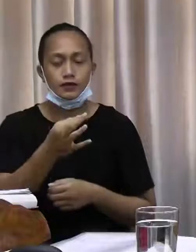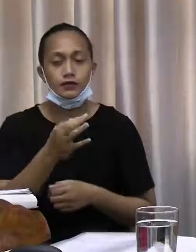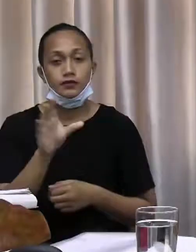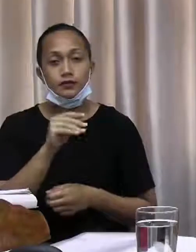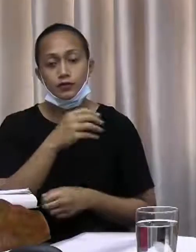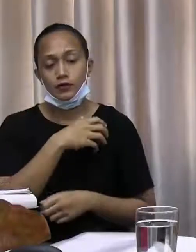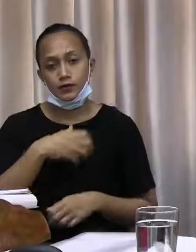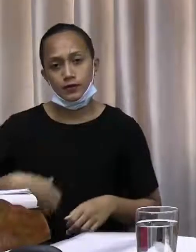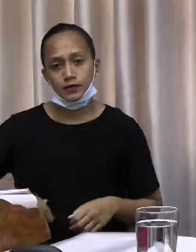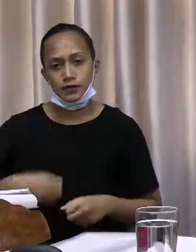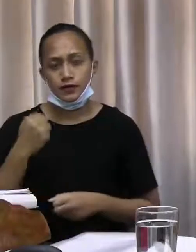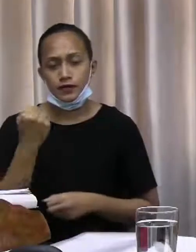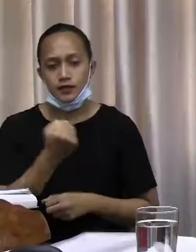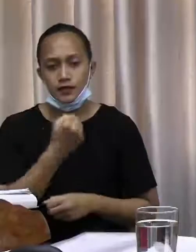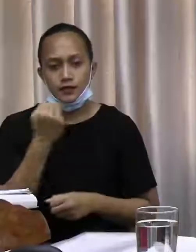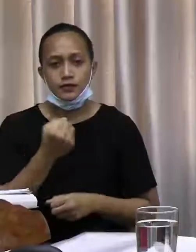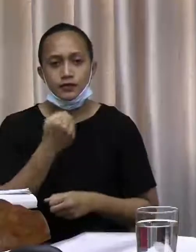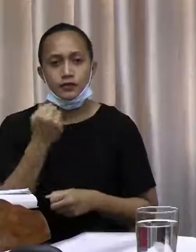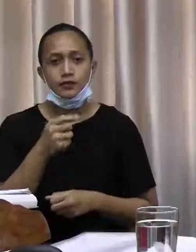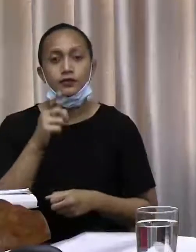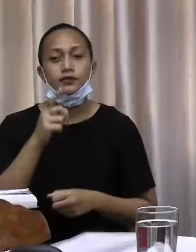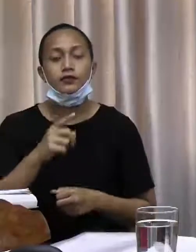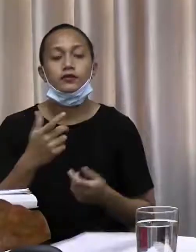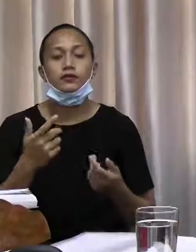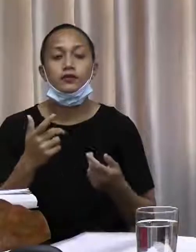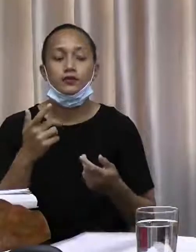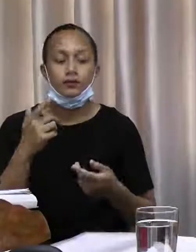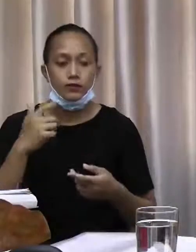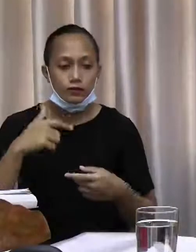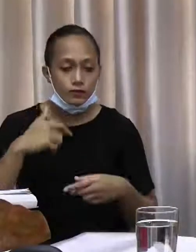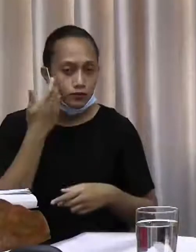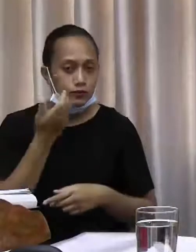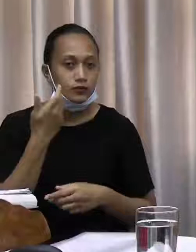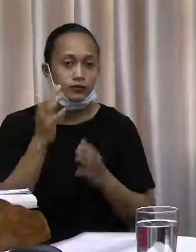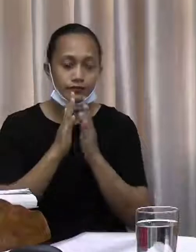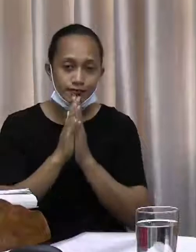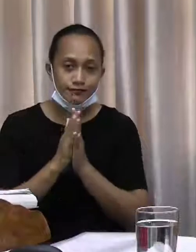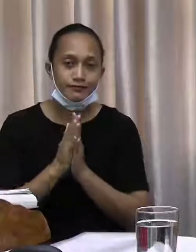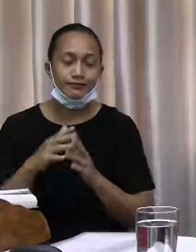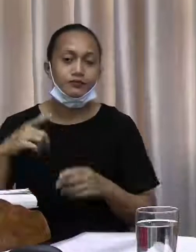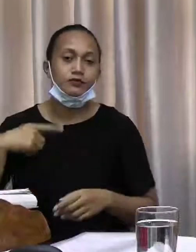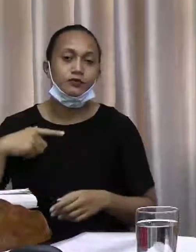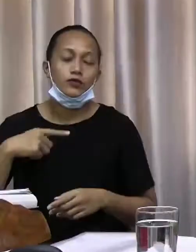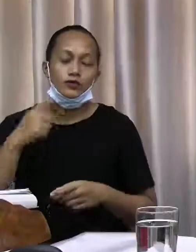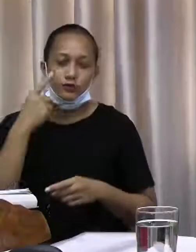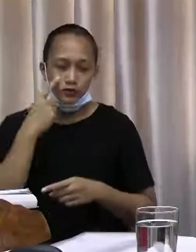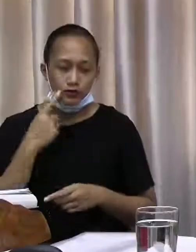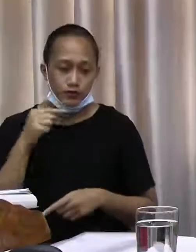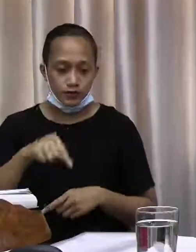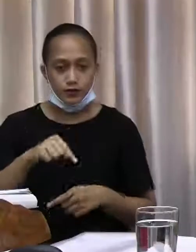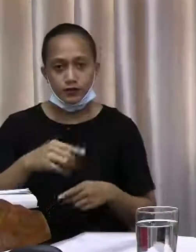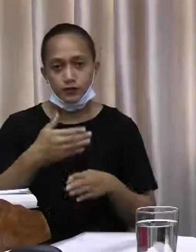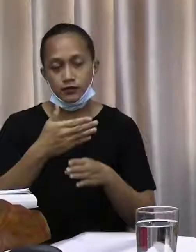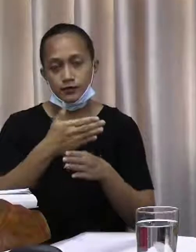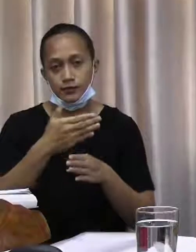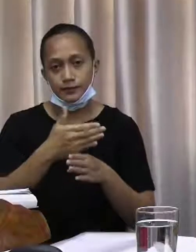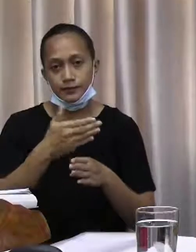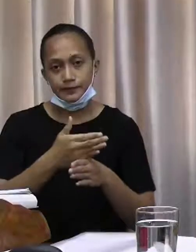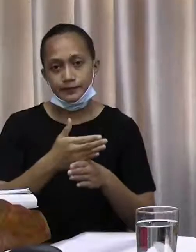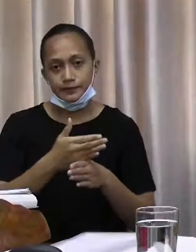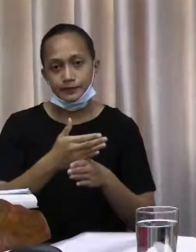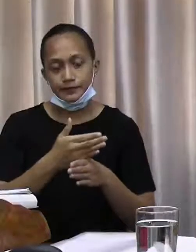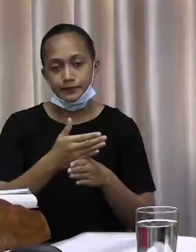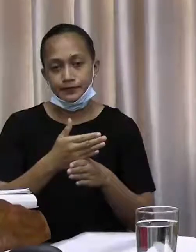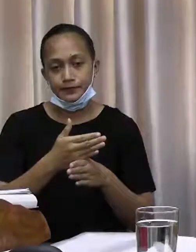malo. Ia tatou faitaulanga pea mo le taumafainga o le nei ngaluenga. O le